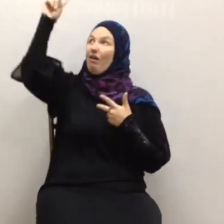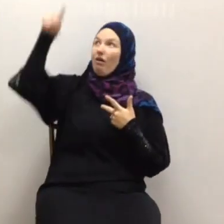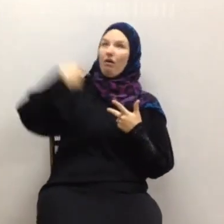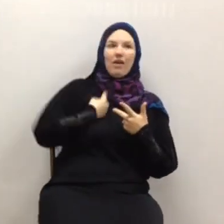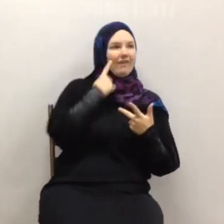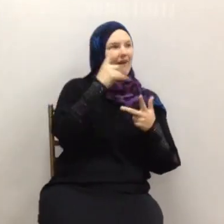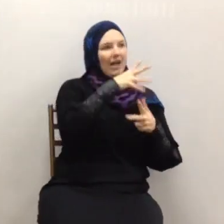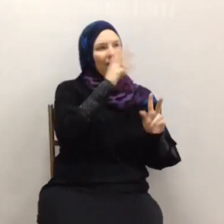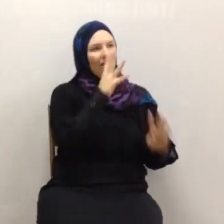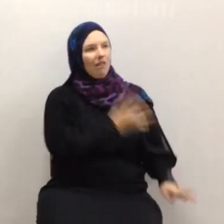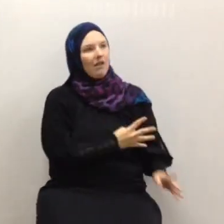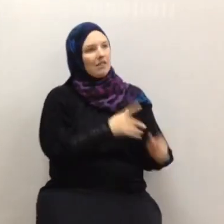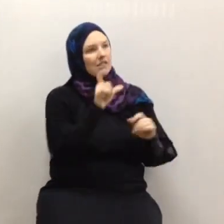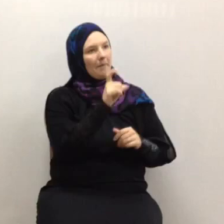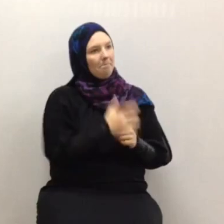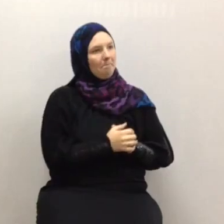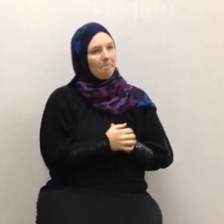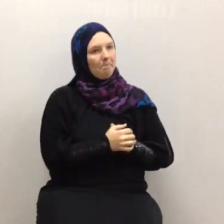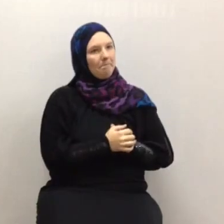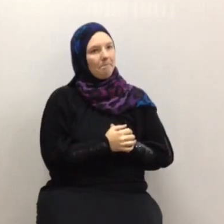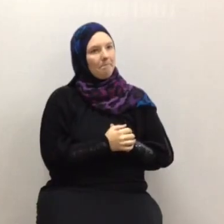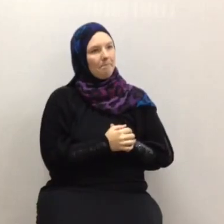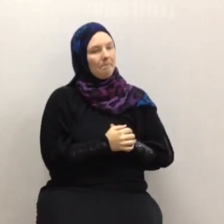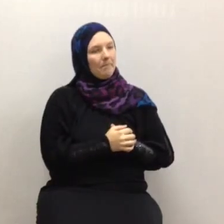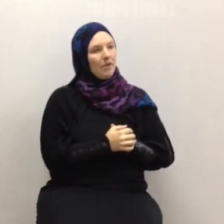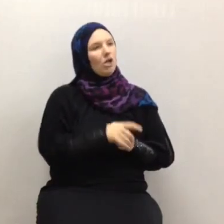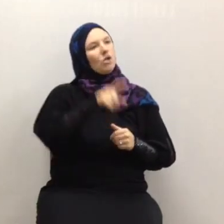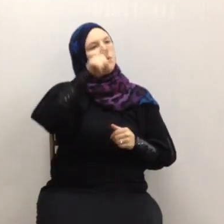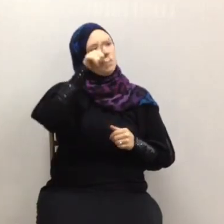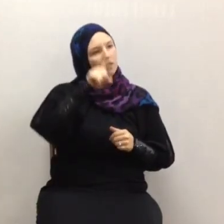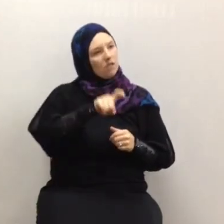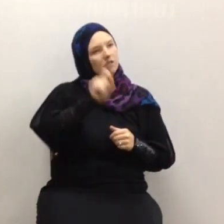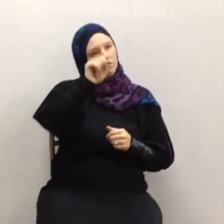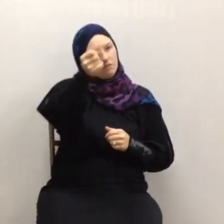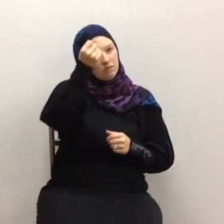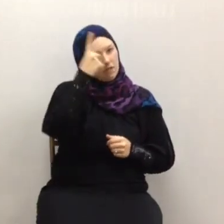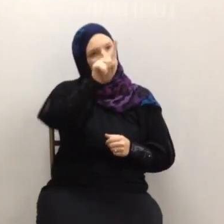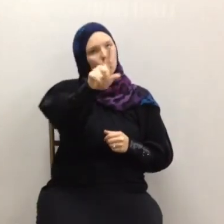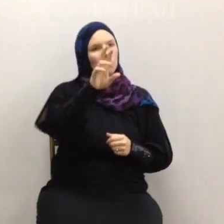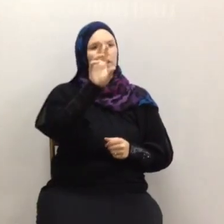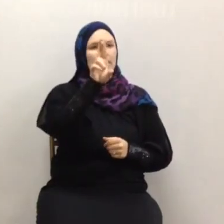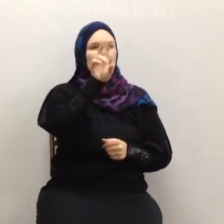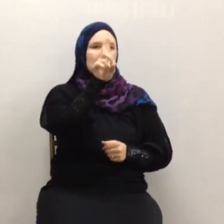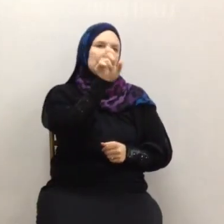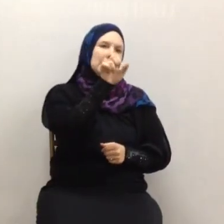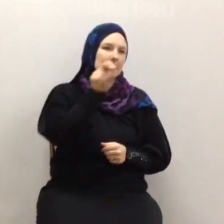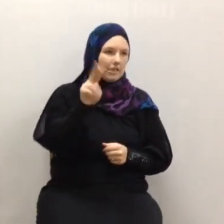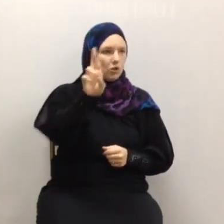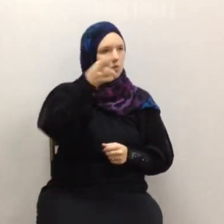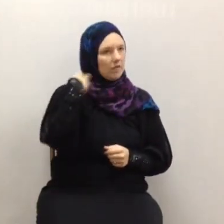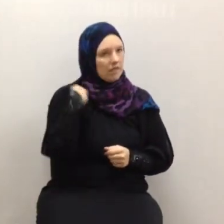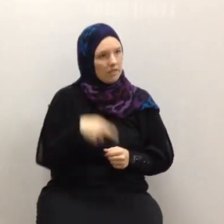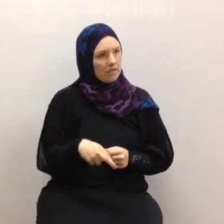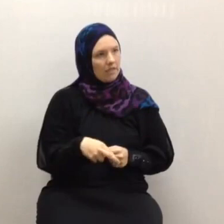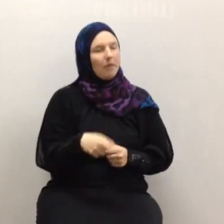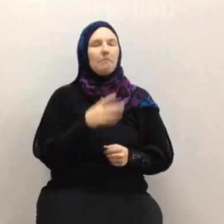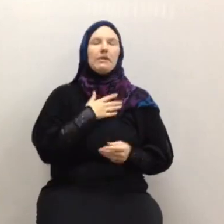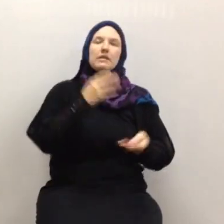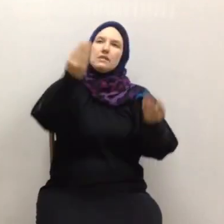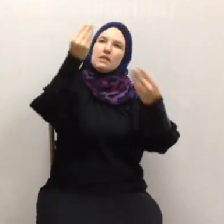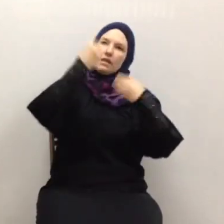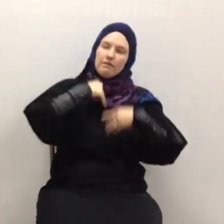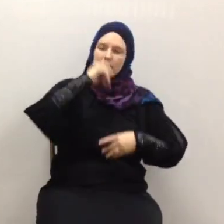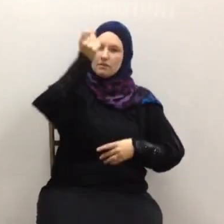not understanding your deen. May Allah subhanahu wa ta'ala give us the fiqh of deen, the deep understanding of deen.